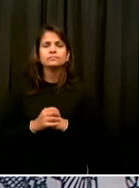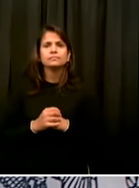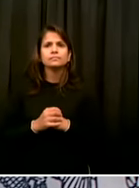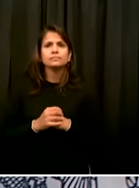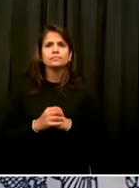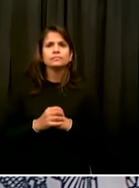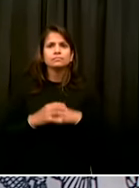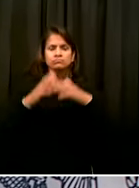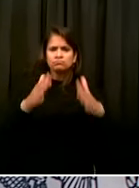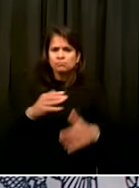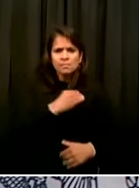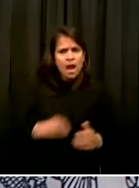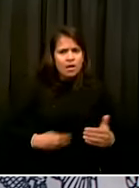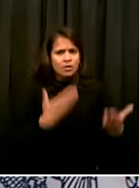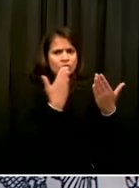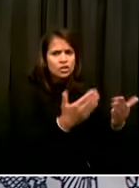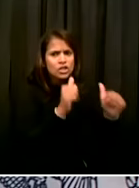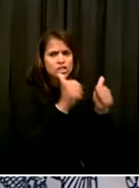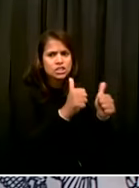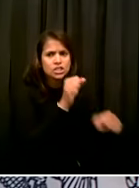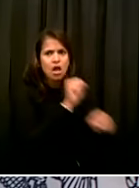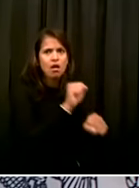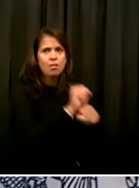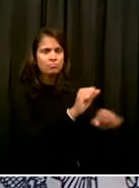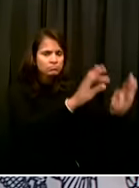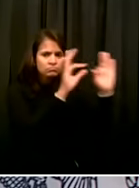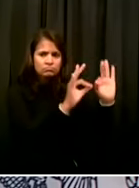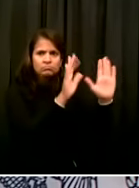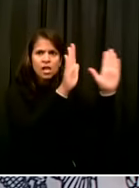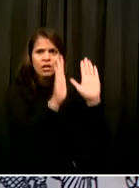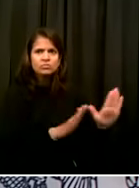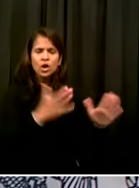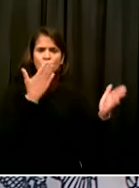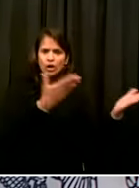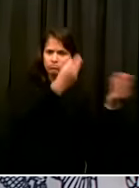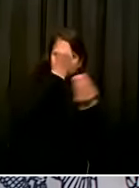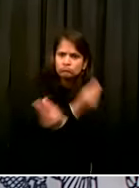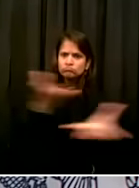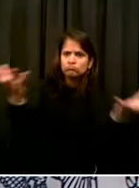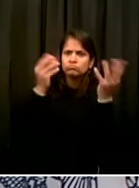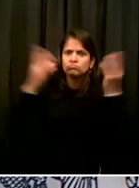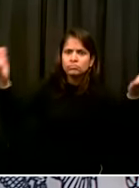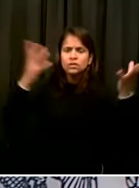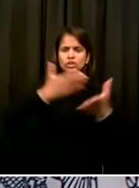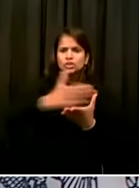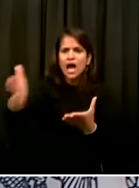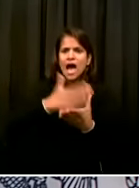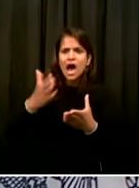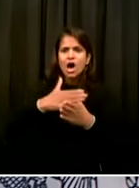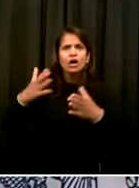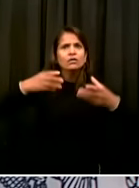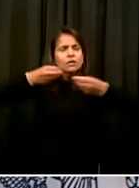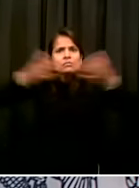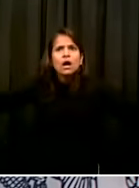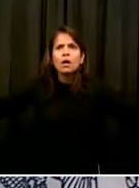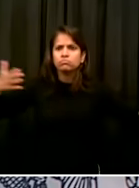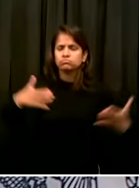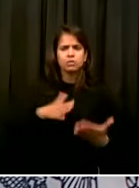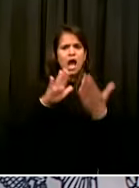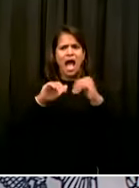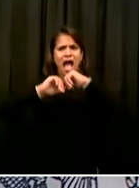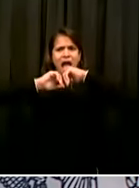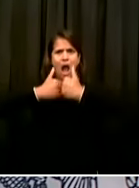into immediately to figure out what is the best way to give information to all New Yorkers and the best way